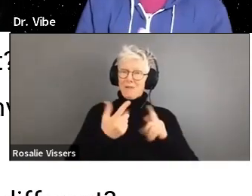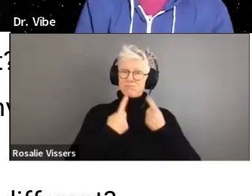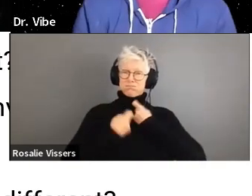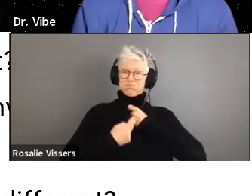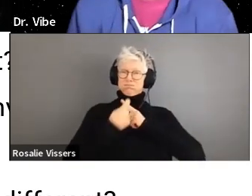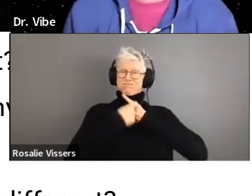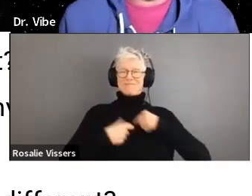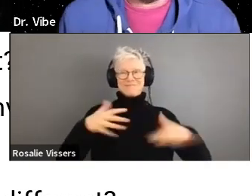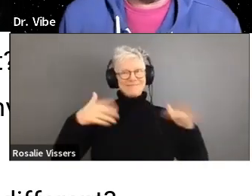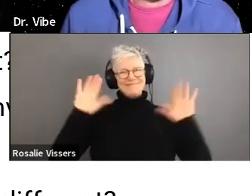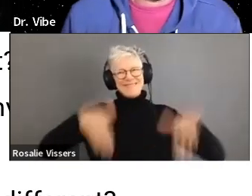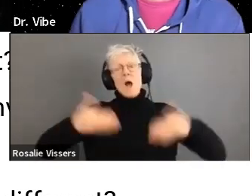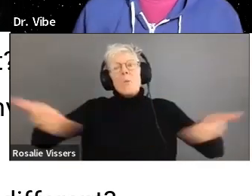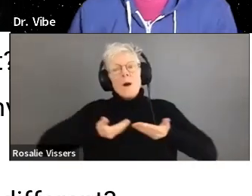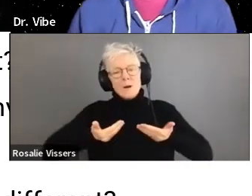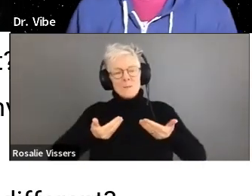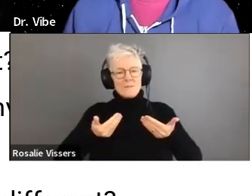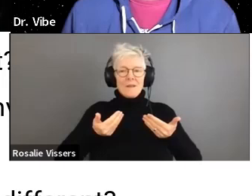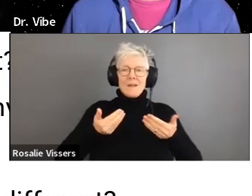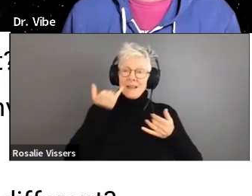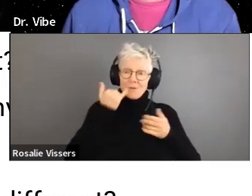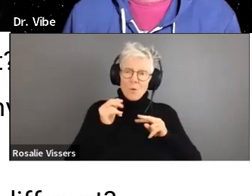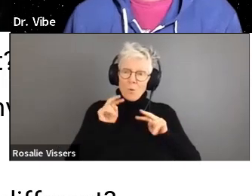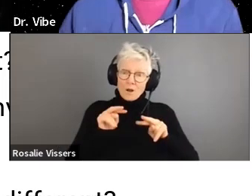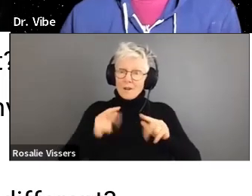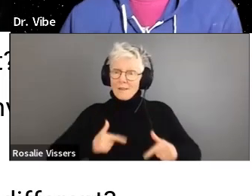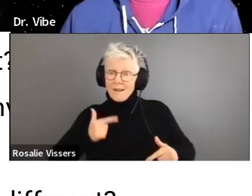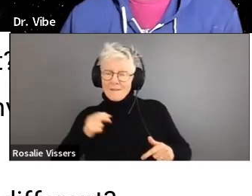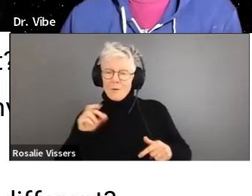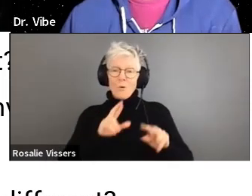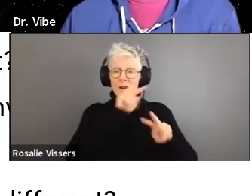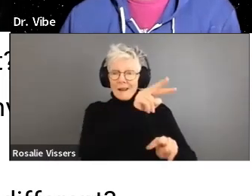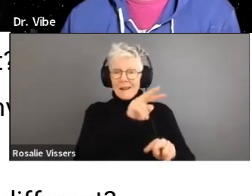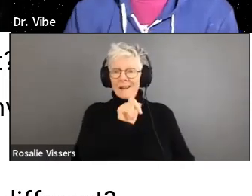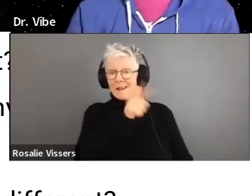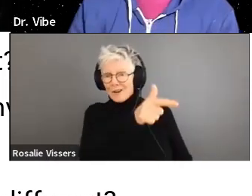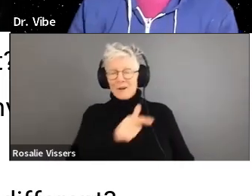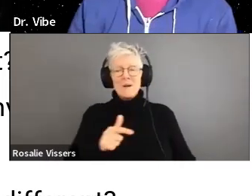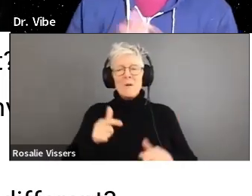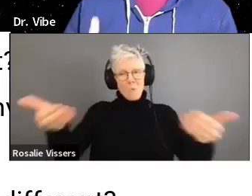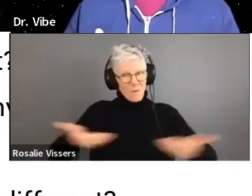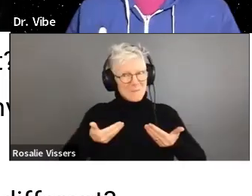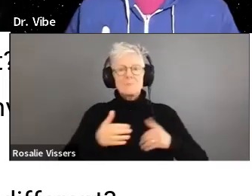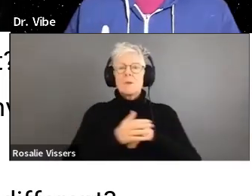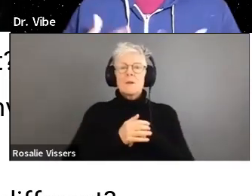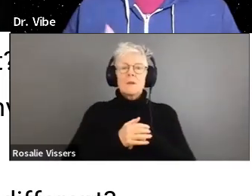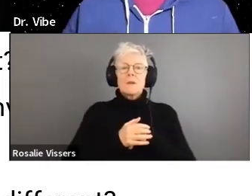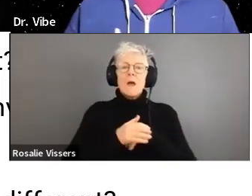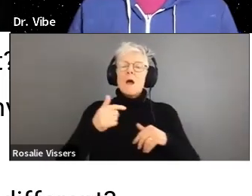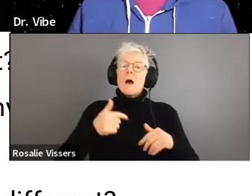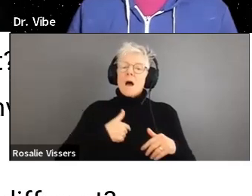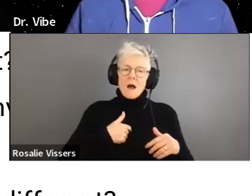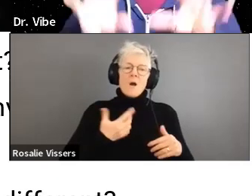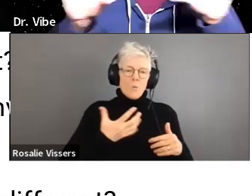welcome everybody, whether you're watching this live or on replay. Appreciate you being here. Why did I wanted to share